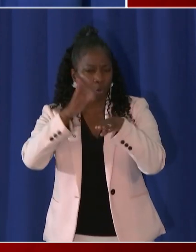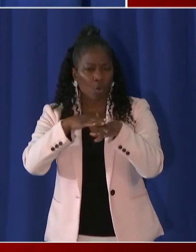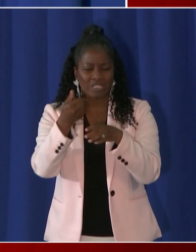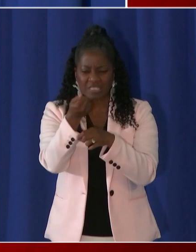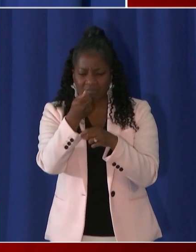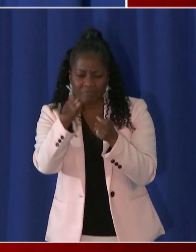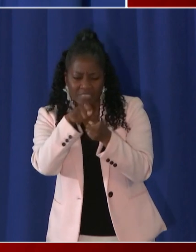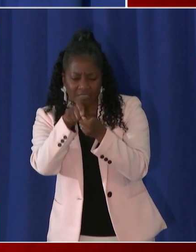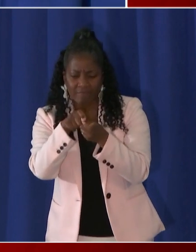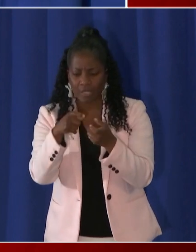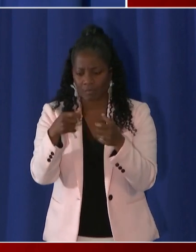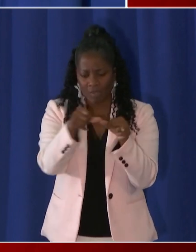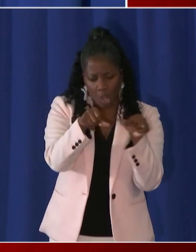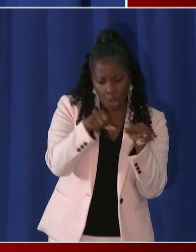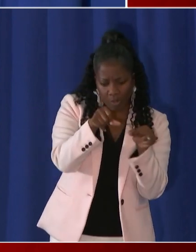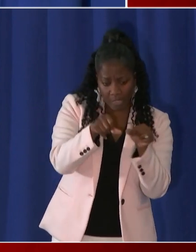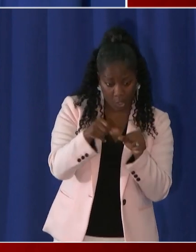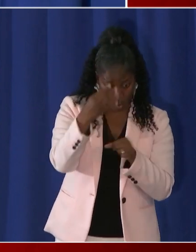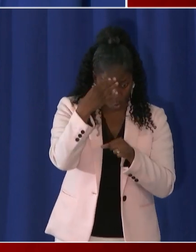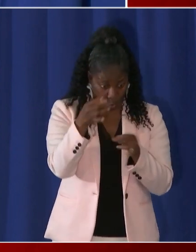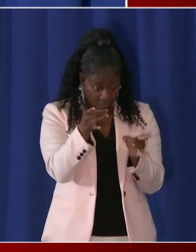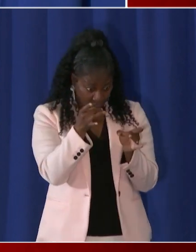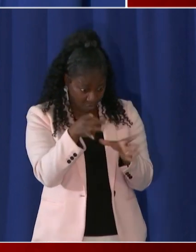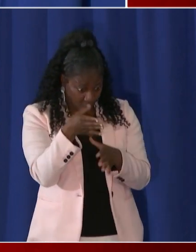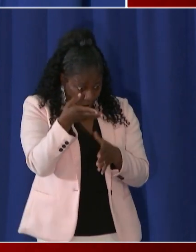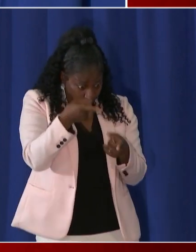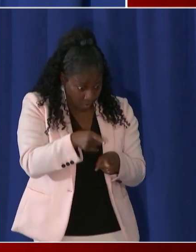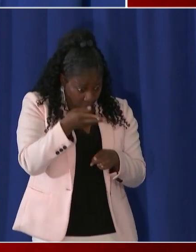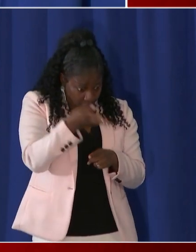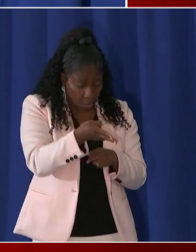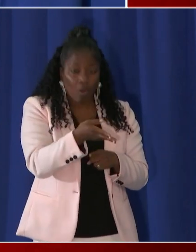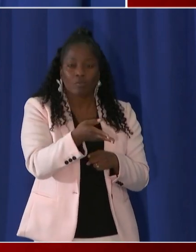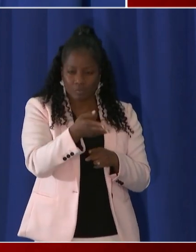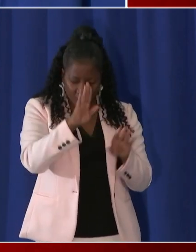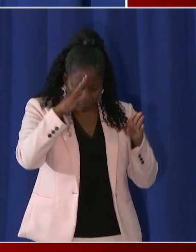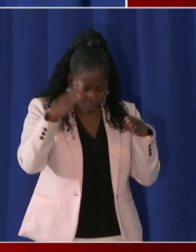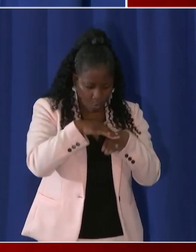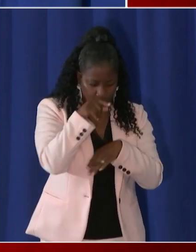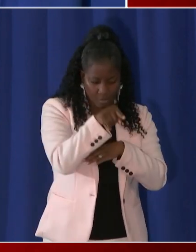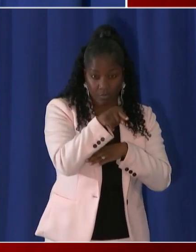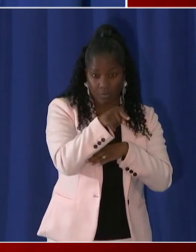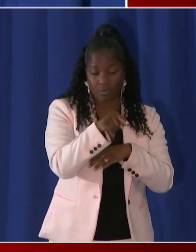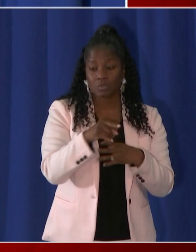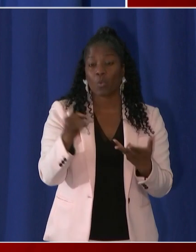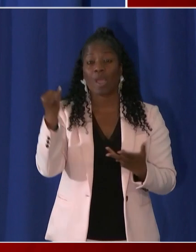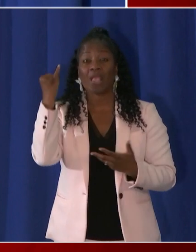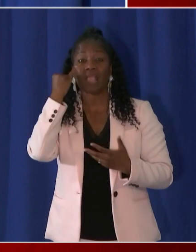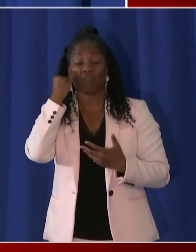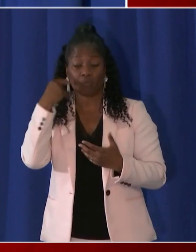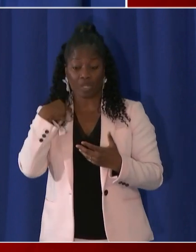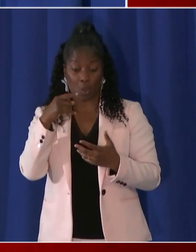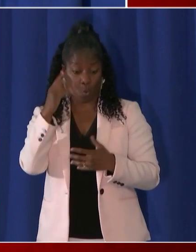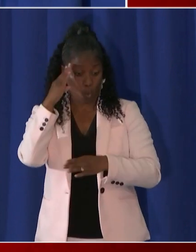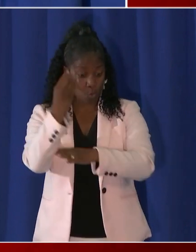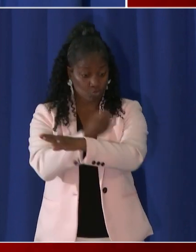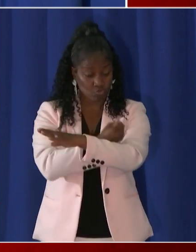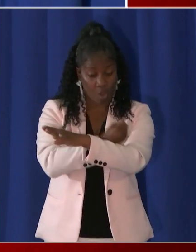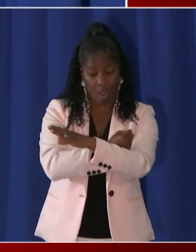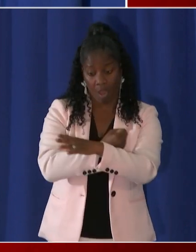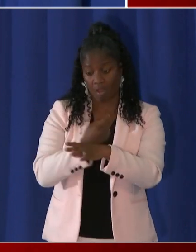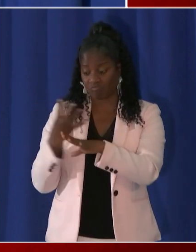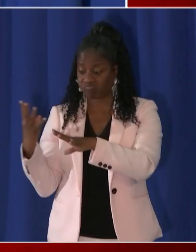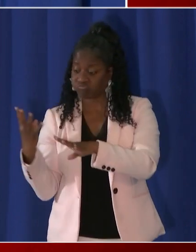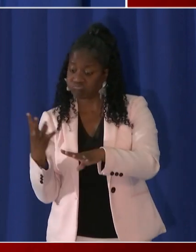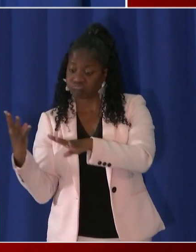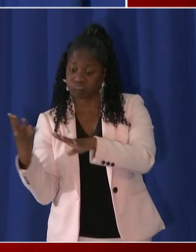specific areas of the city where they know violence and drug overdoses are occurring. Investigations will be focused on those drug trafficking networks